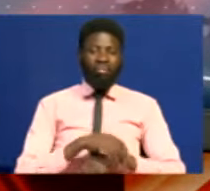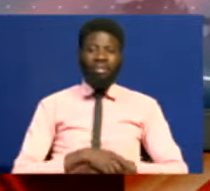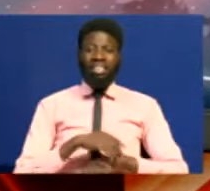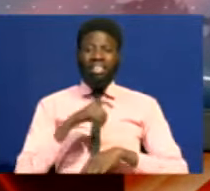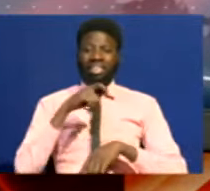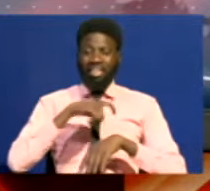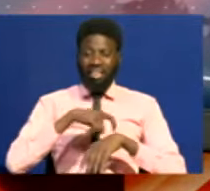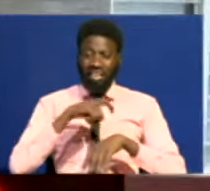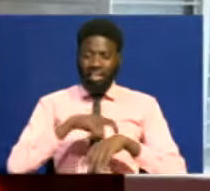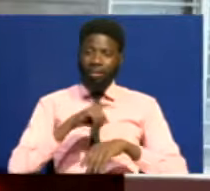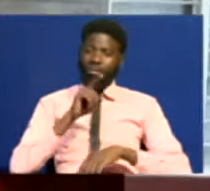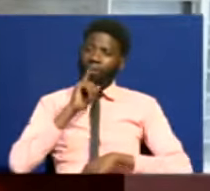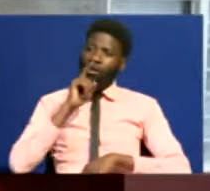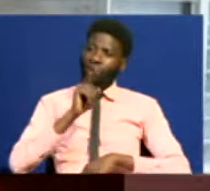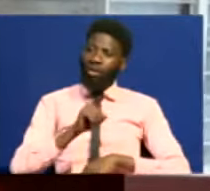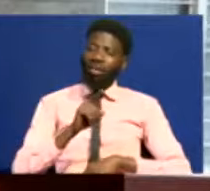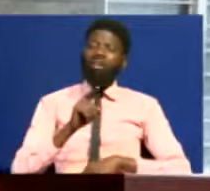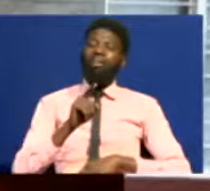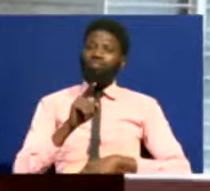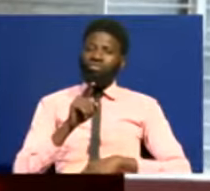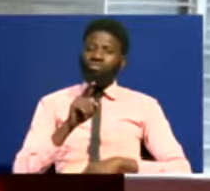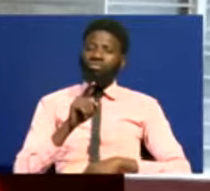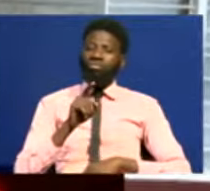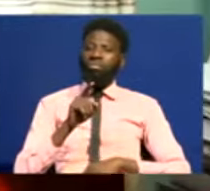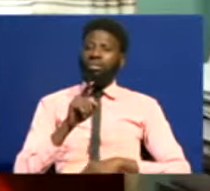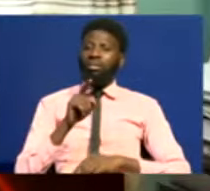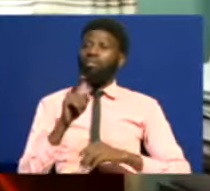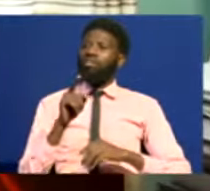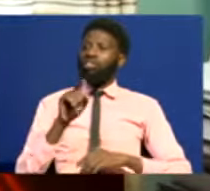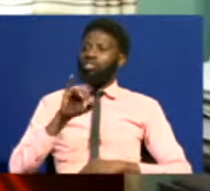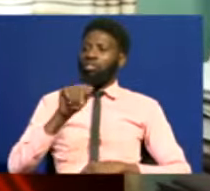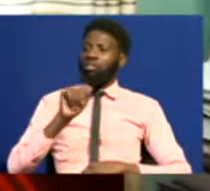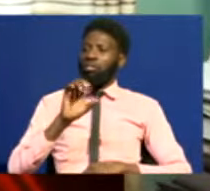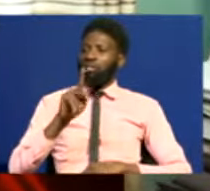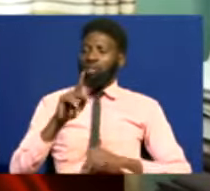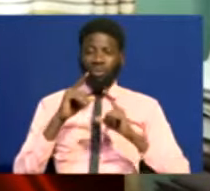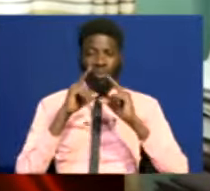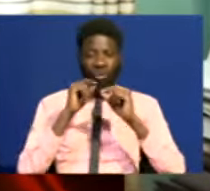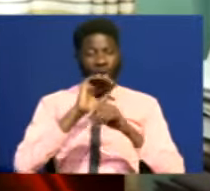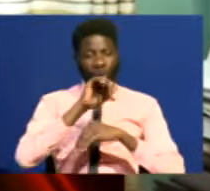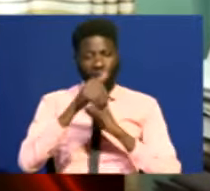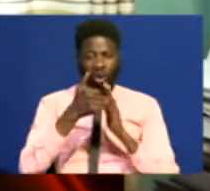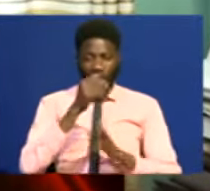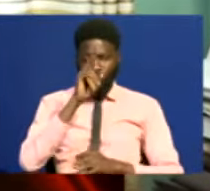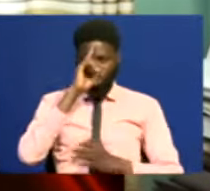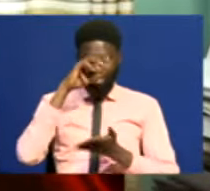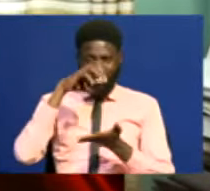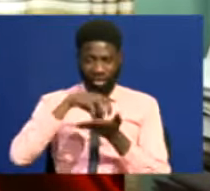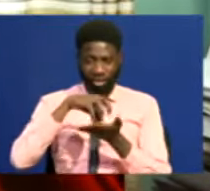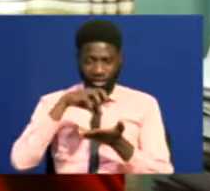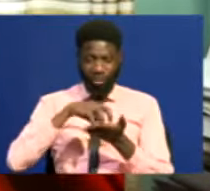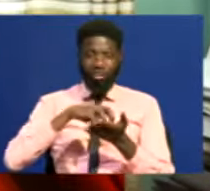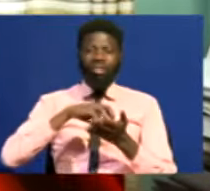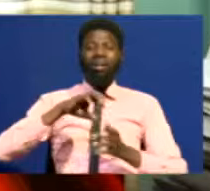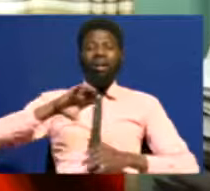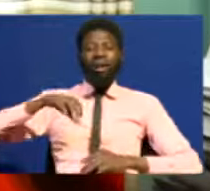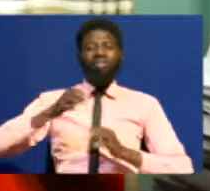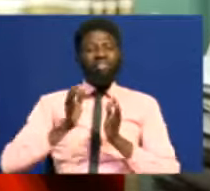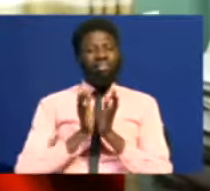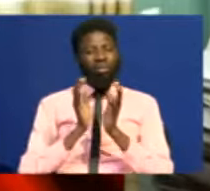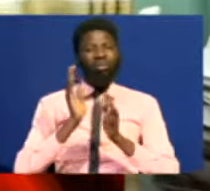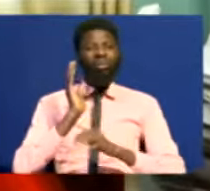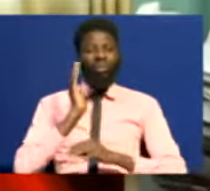Commissioner Jack Obuor said all police station posts and administrative offices across the county will be fully operational and